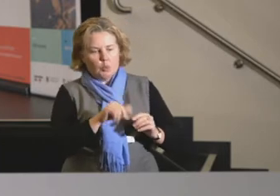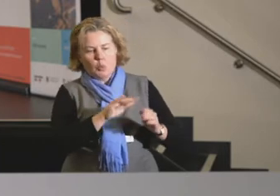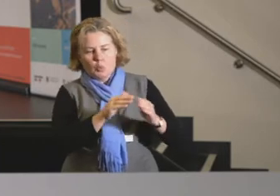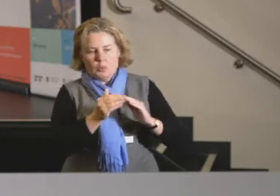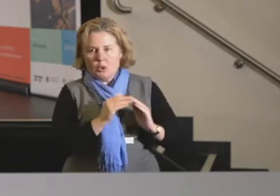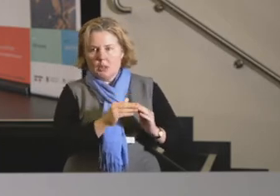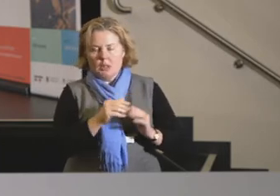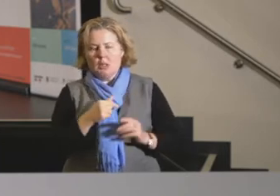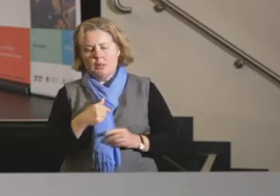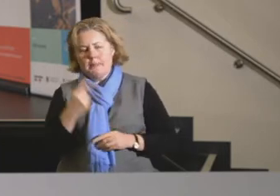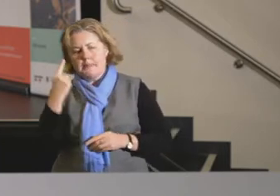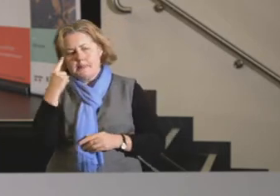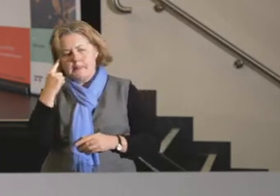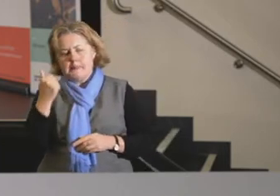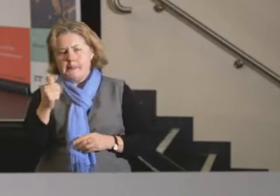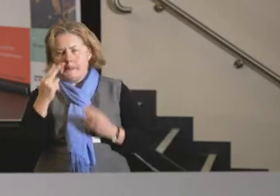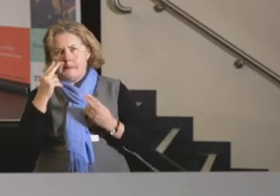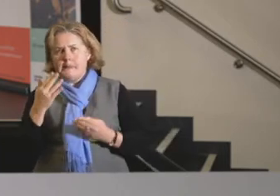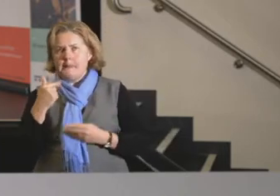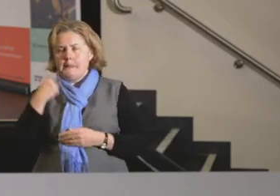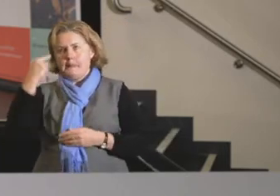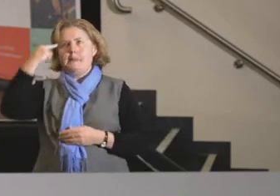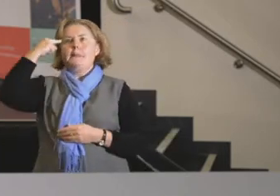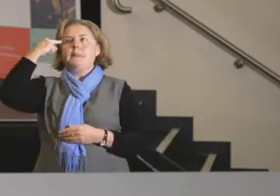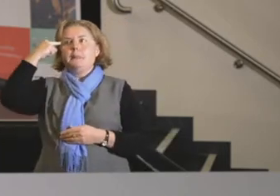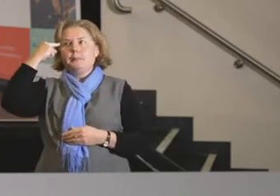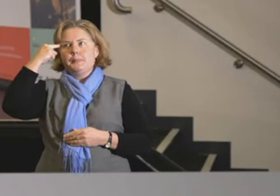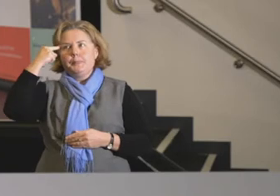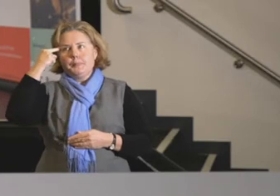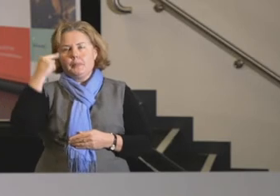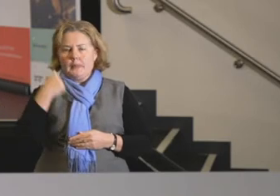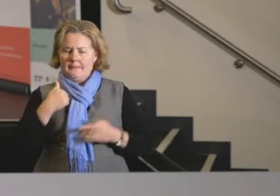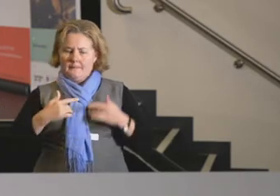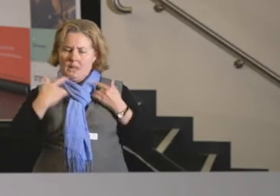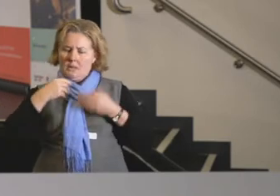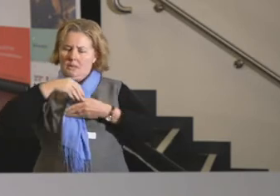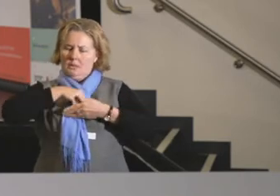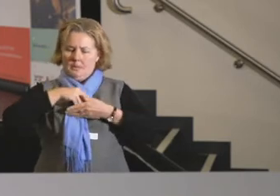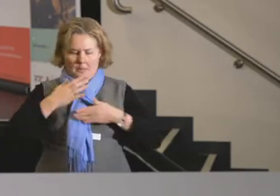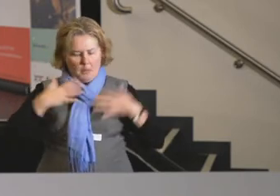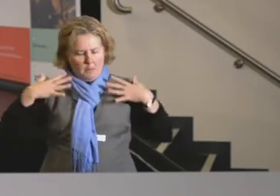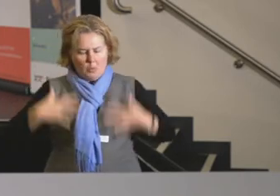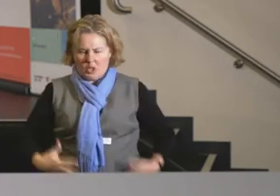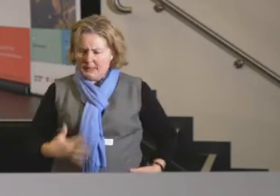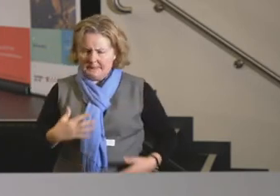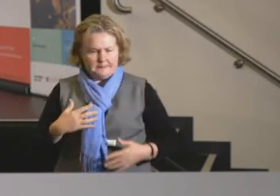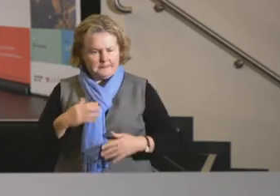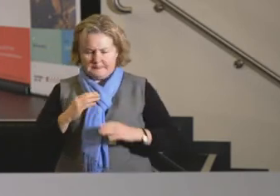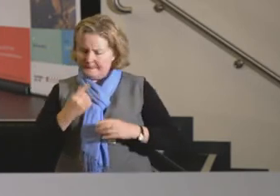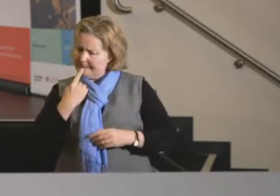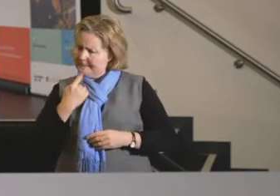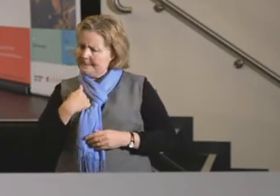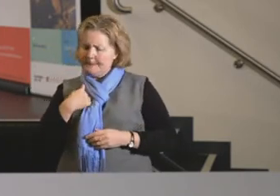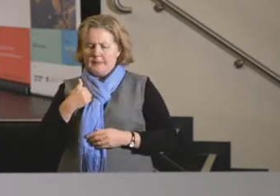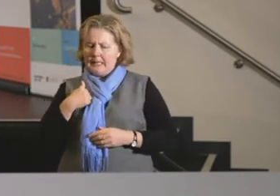and the natural thought that comes through that I'm feeling at the moment and what's said in my body is the answer to all of these